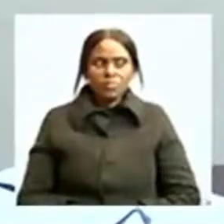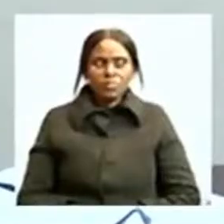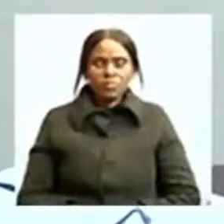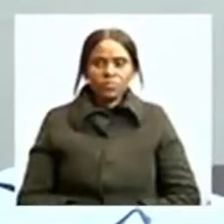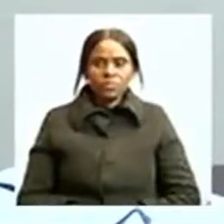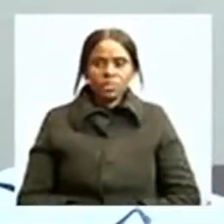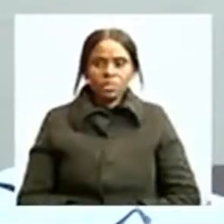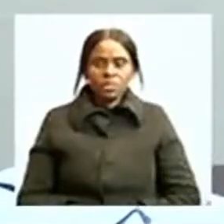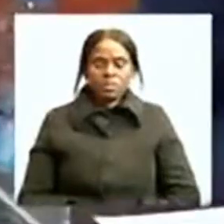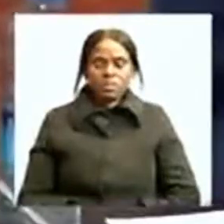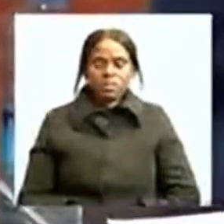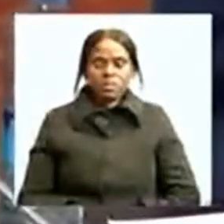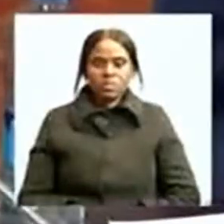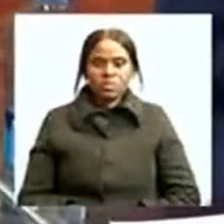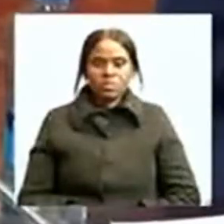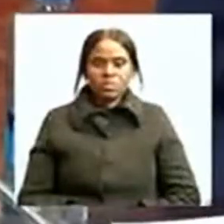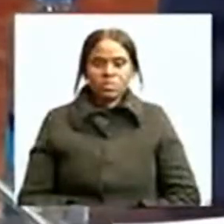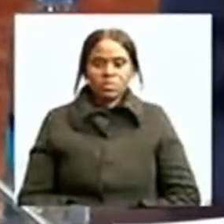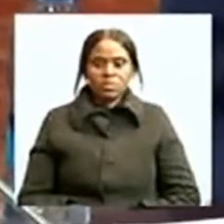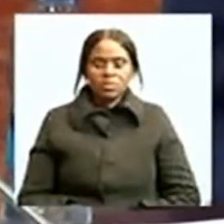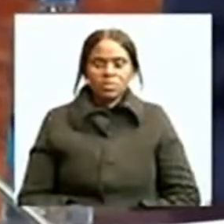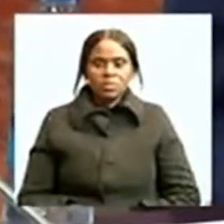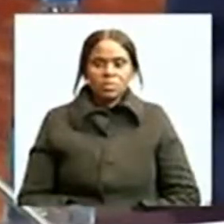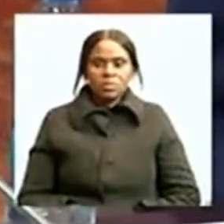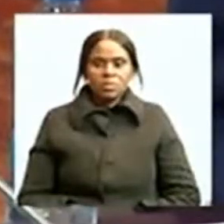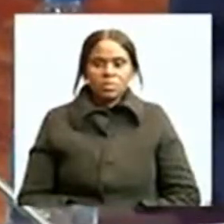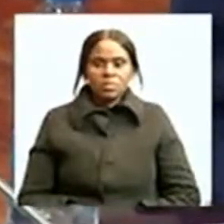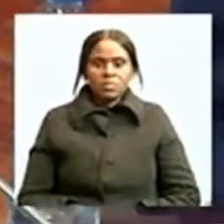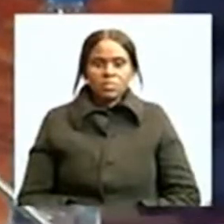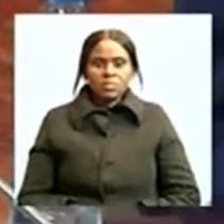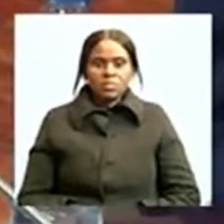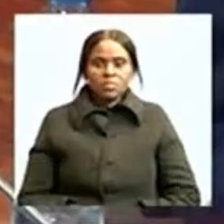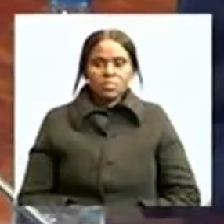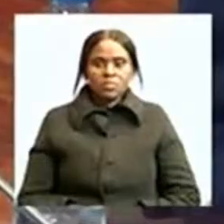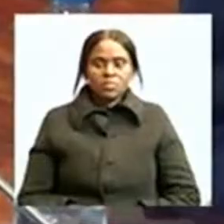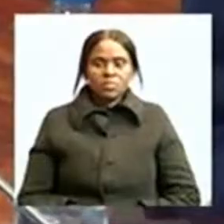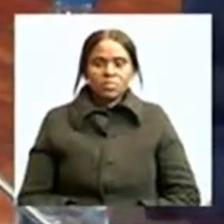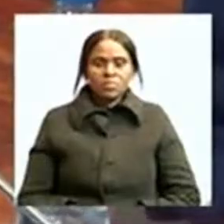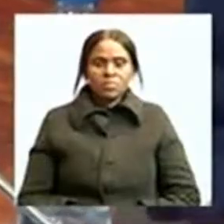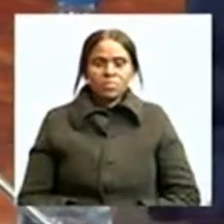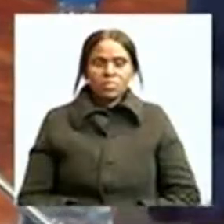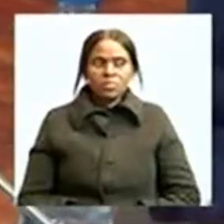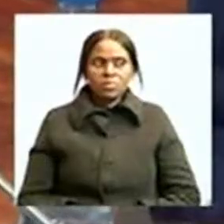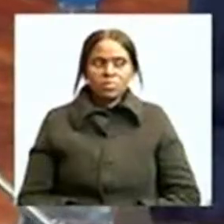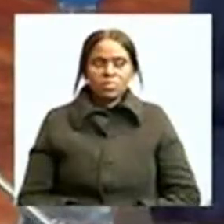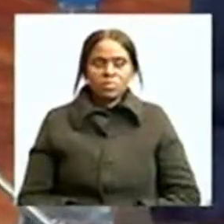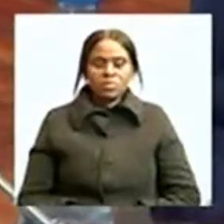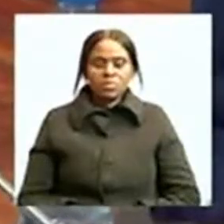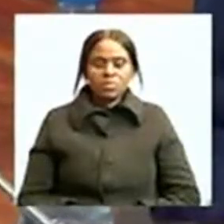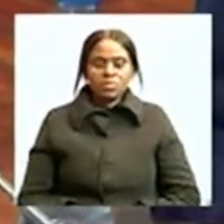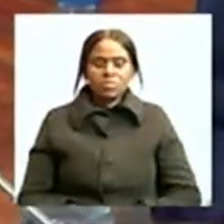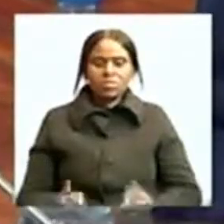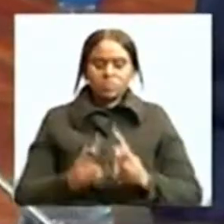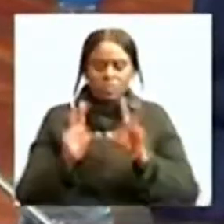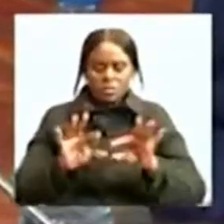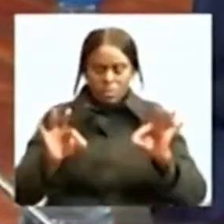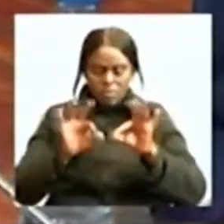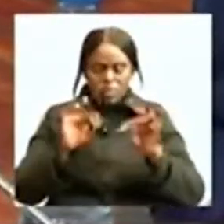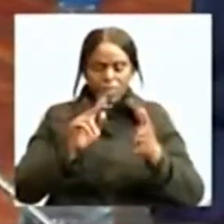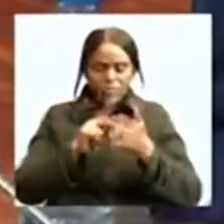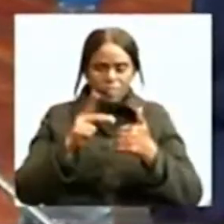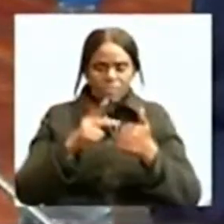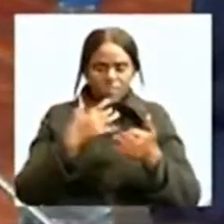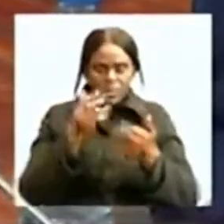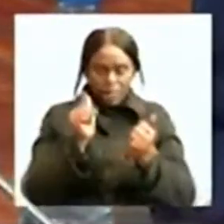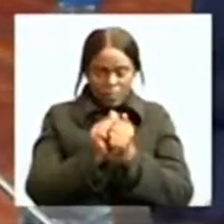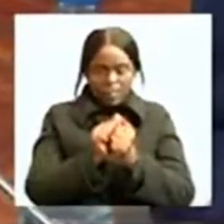Thank you very much for that important question. Indeed, this would be an important dimension in